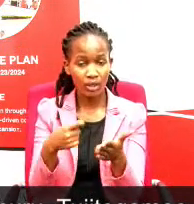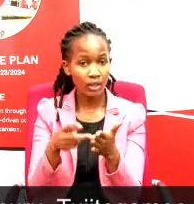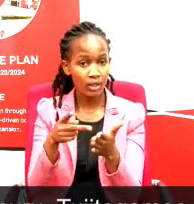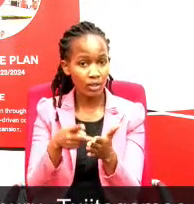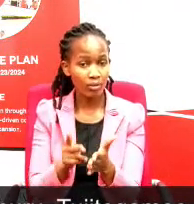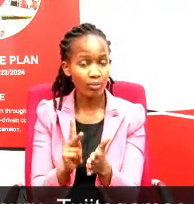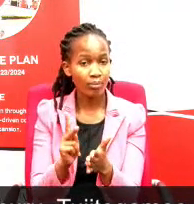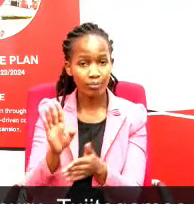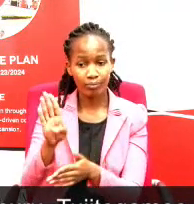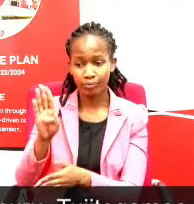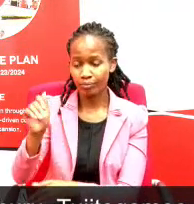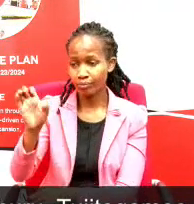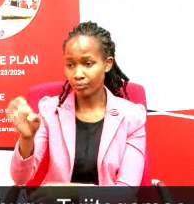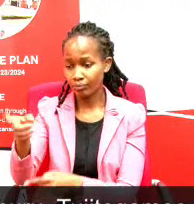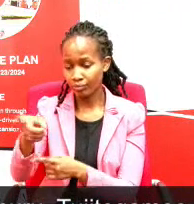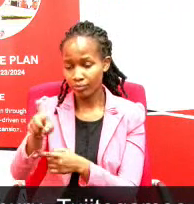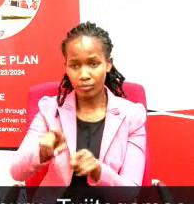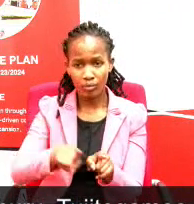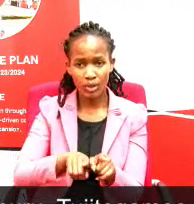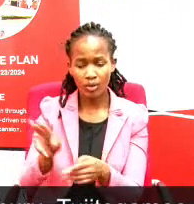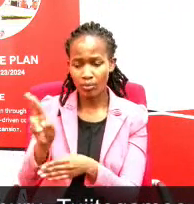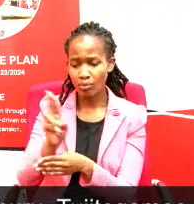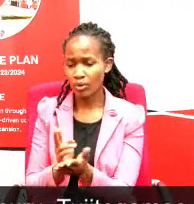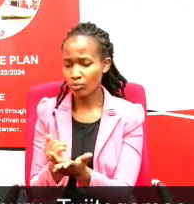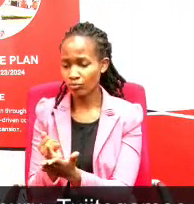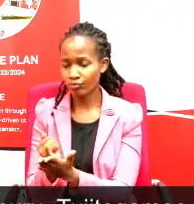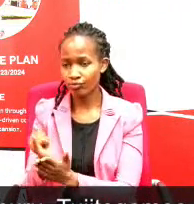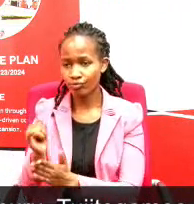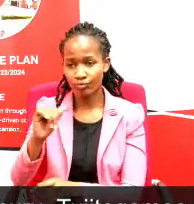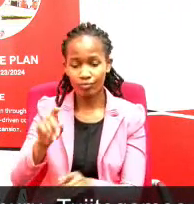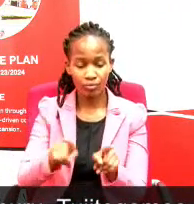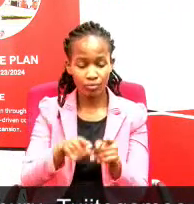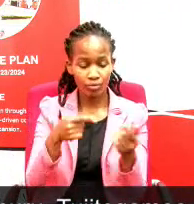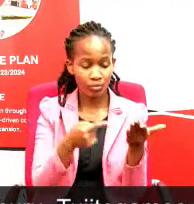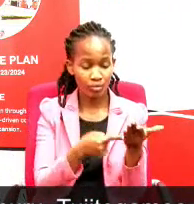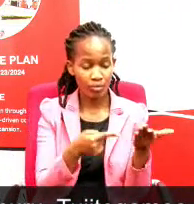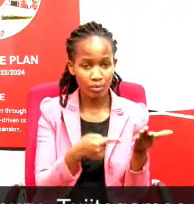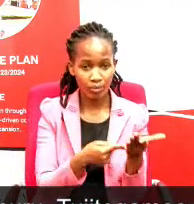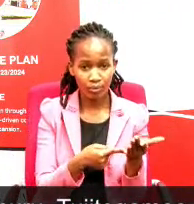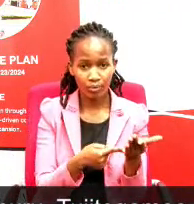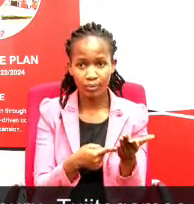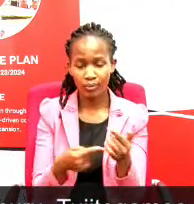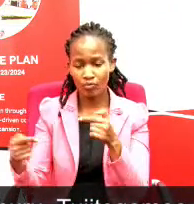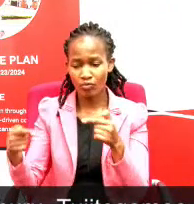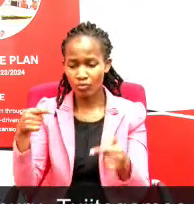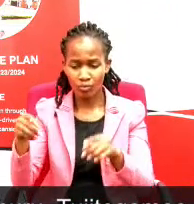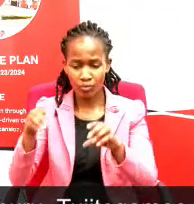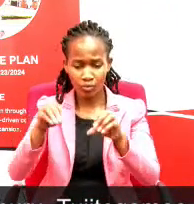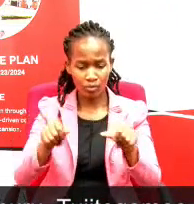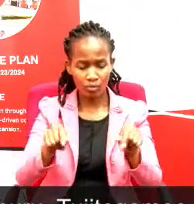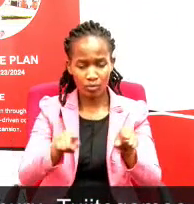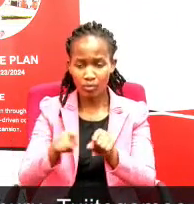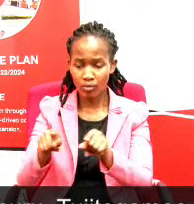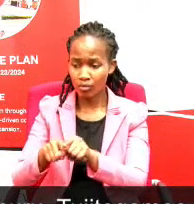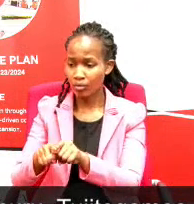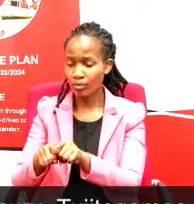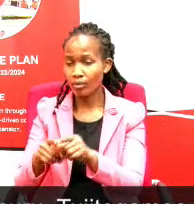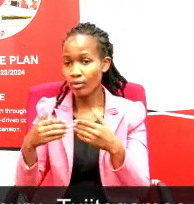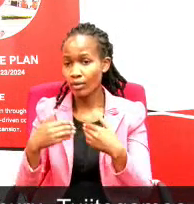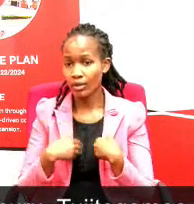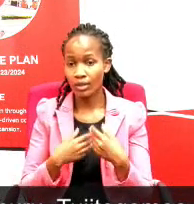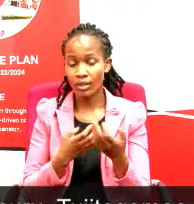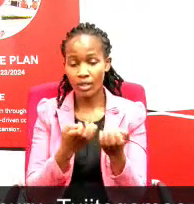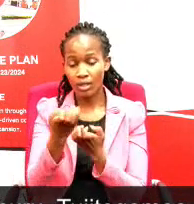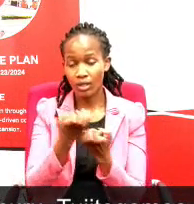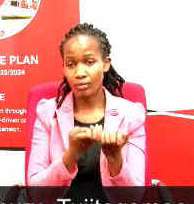expansion, the use of intelligence and technology, effective dispute resolution, and an elaborate trade